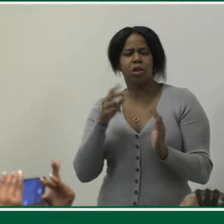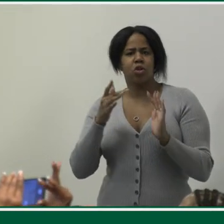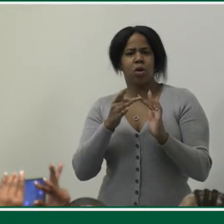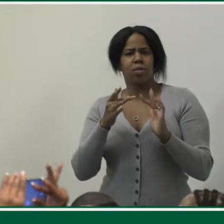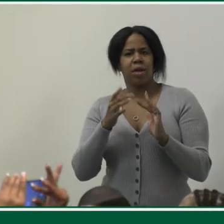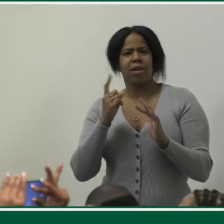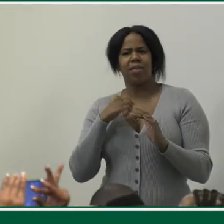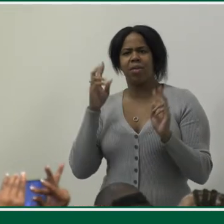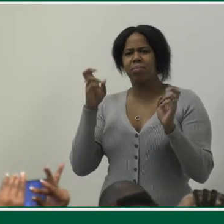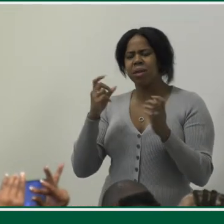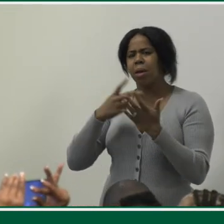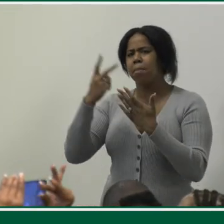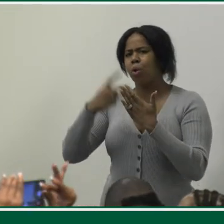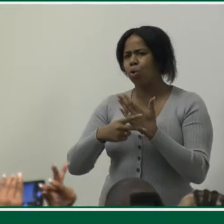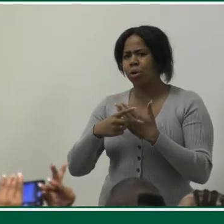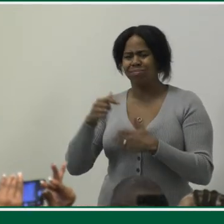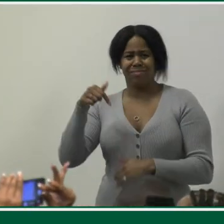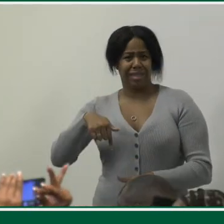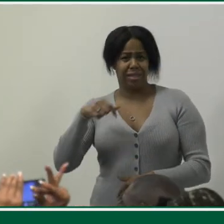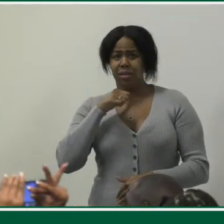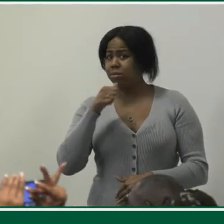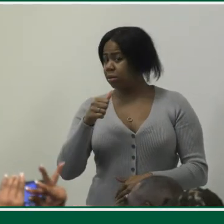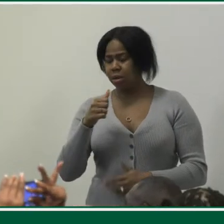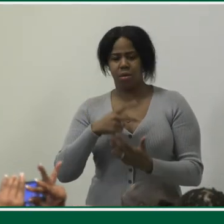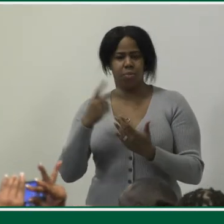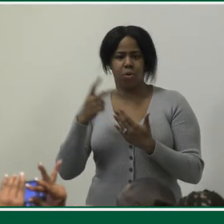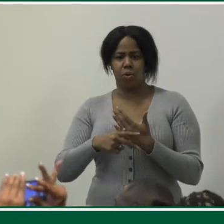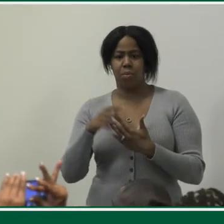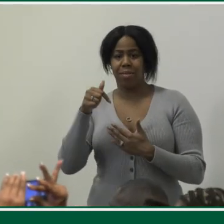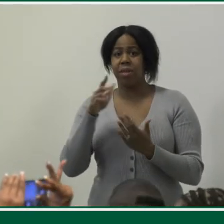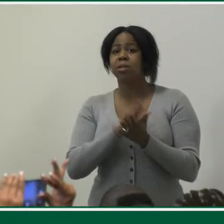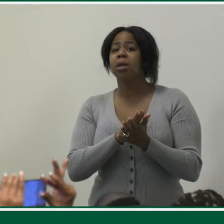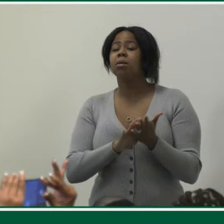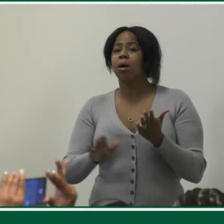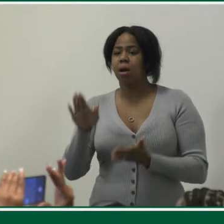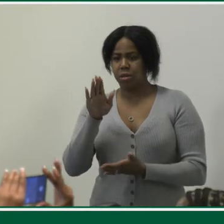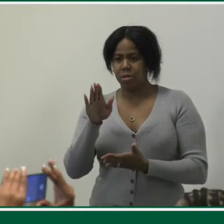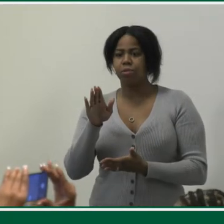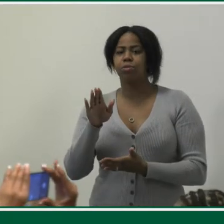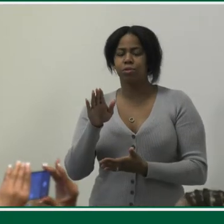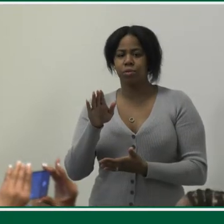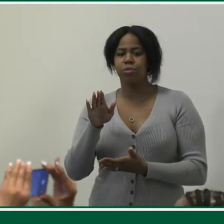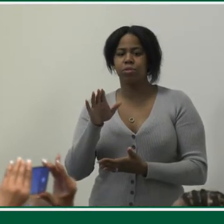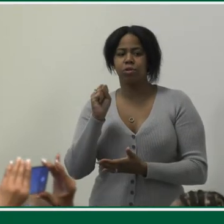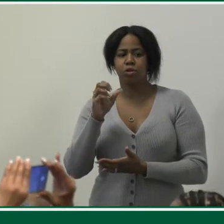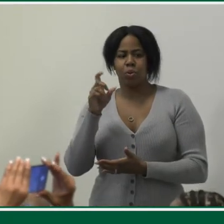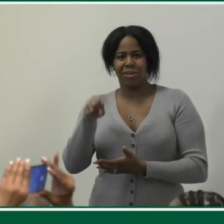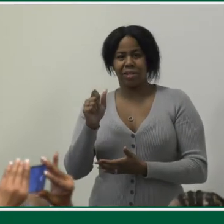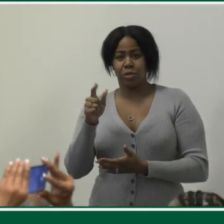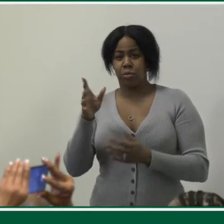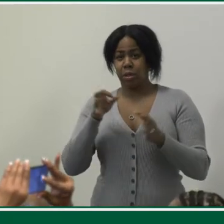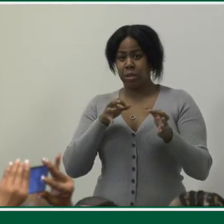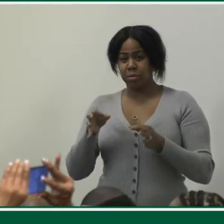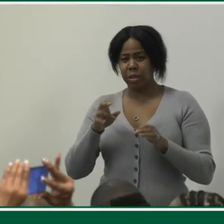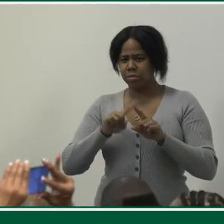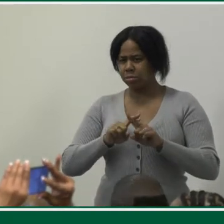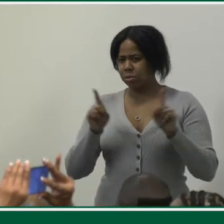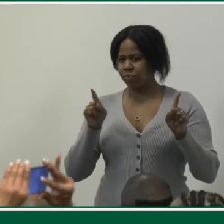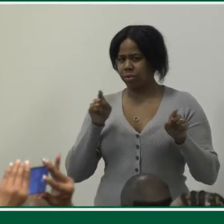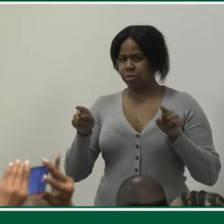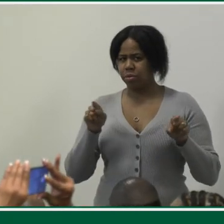this as a program. This is not a program. This is a college. Yes. And so I should explain what that